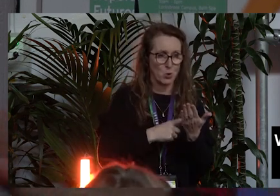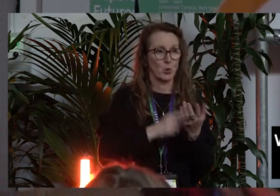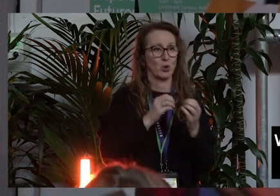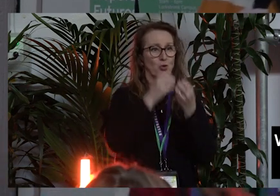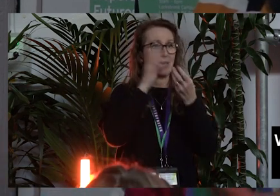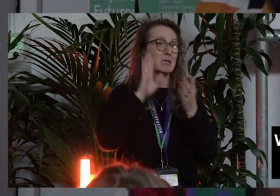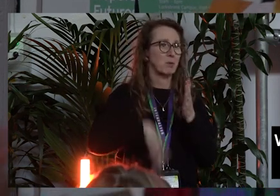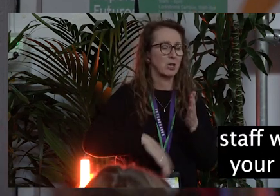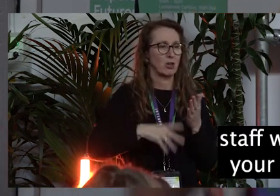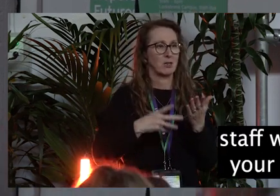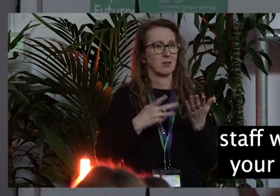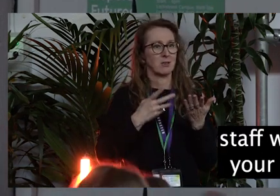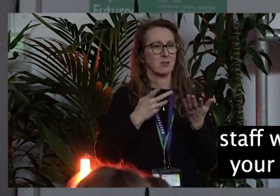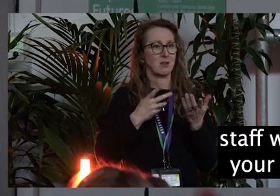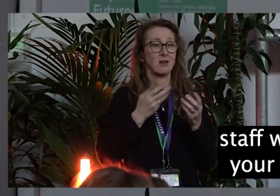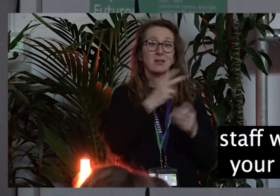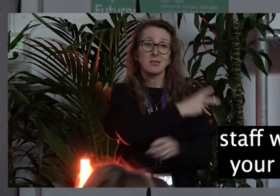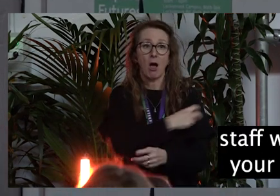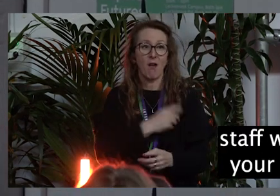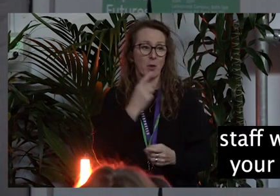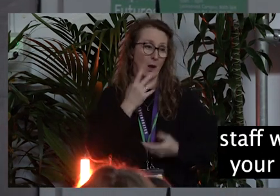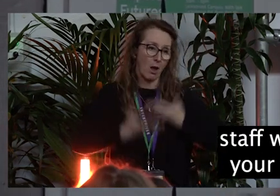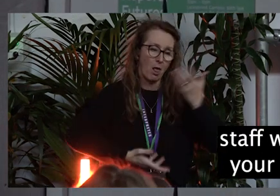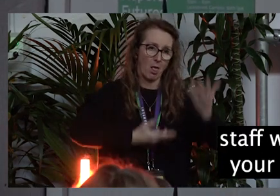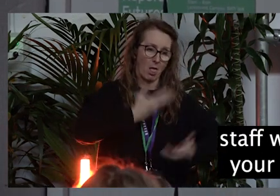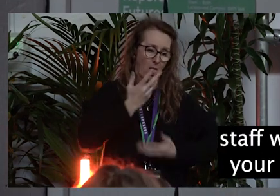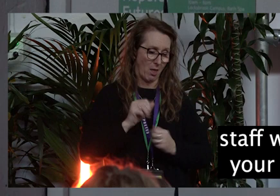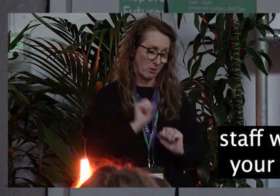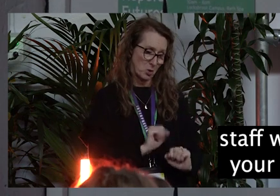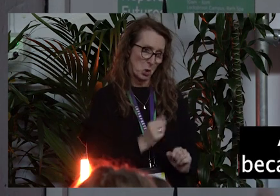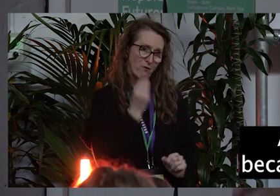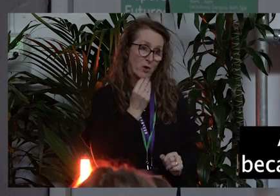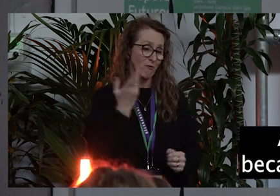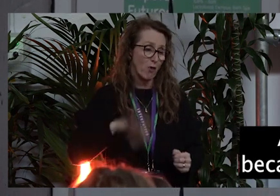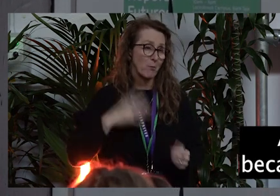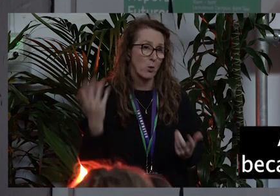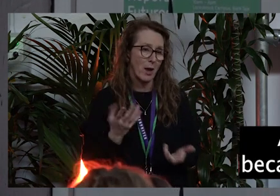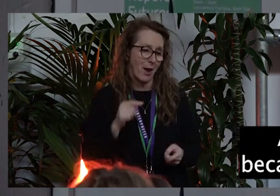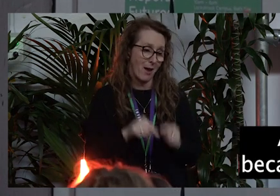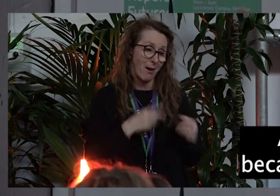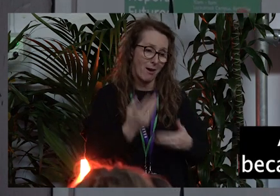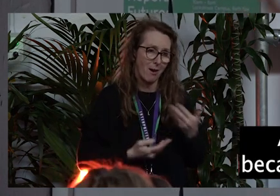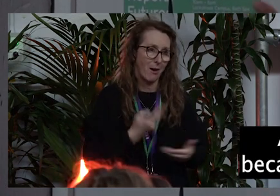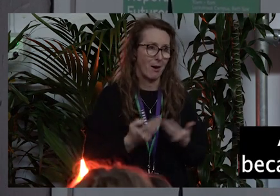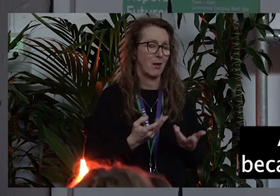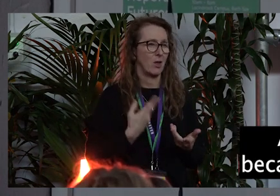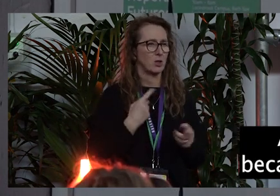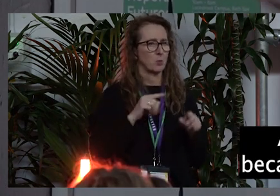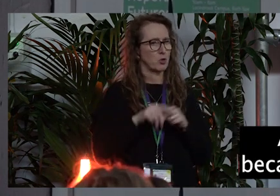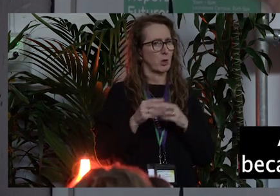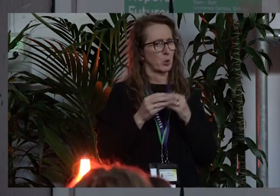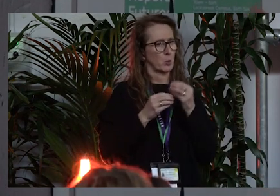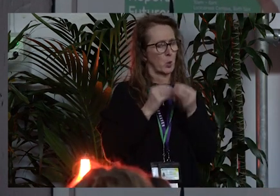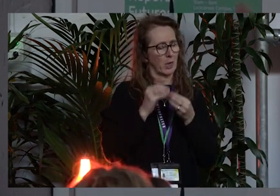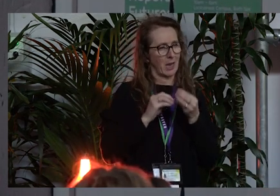hire the hospitality staff who will tell you a bit more about your food and where it's come from, and we're just working out, because obviously that's still